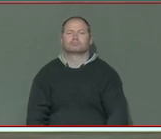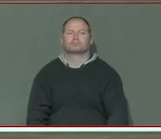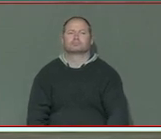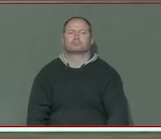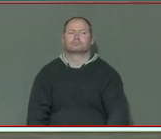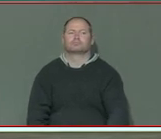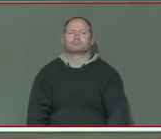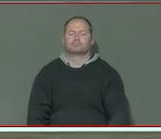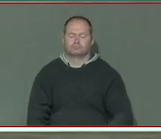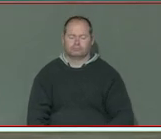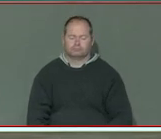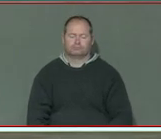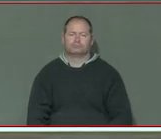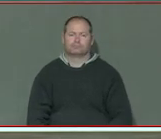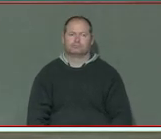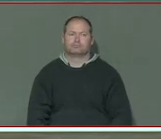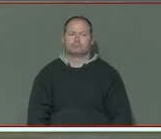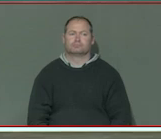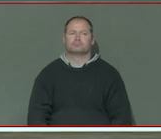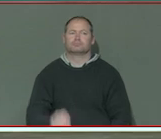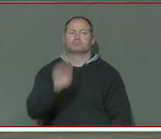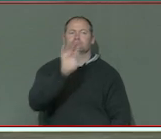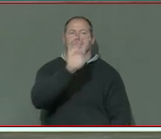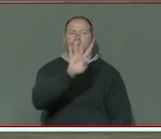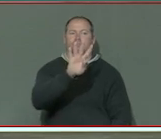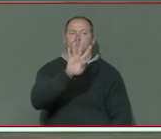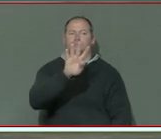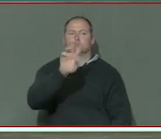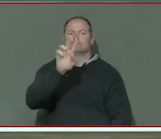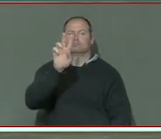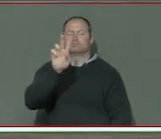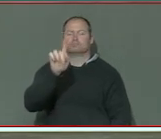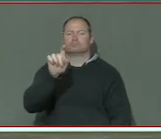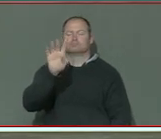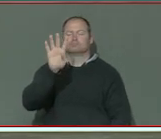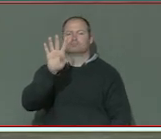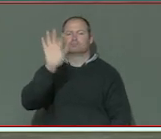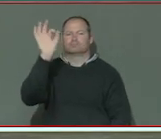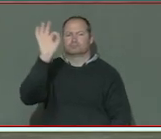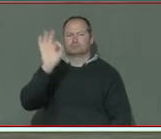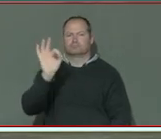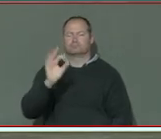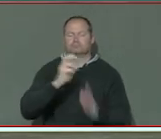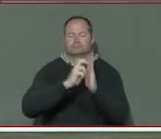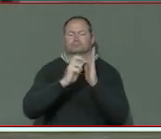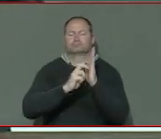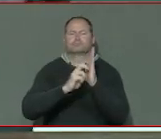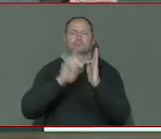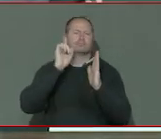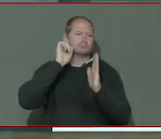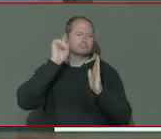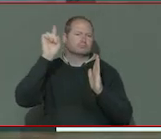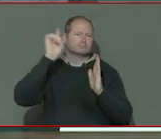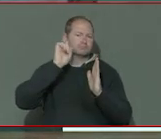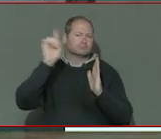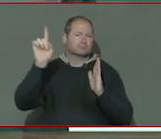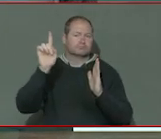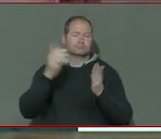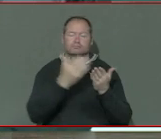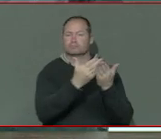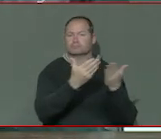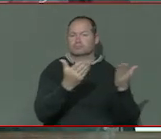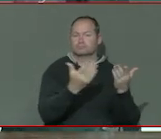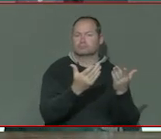44.2%. So only 44.2% of the debtors keep by the rules. Those that don't will be how